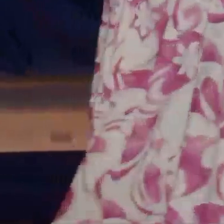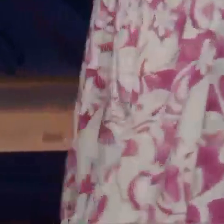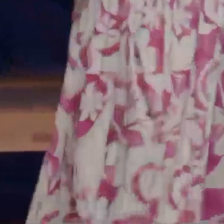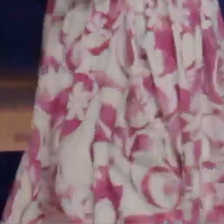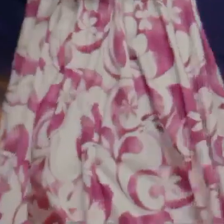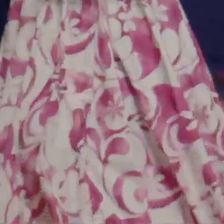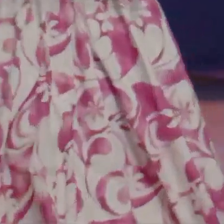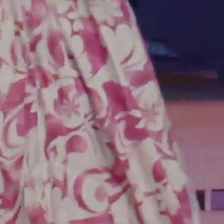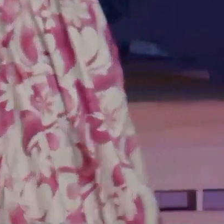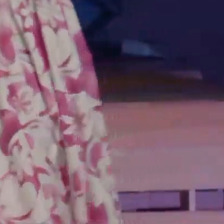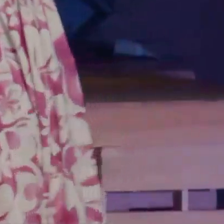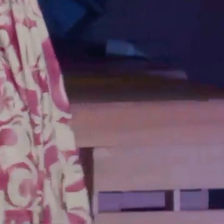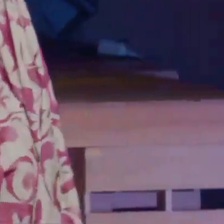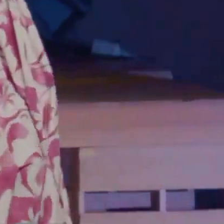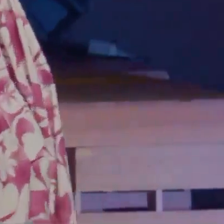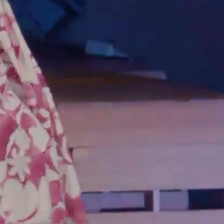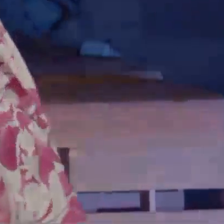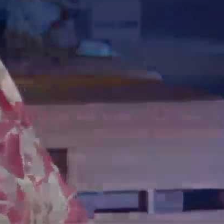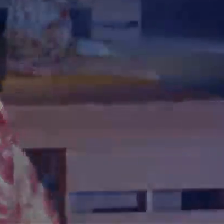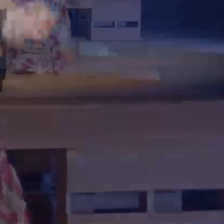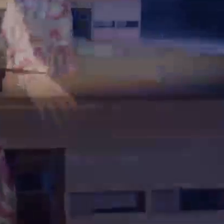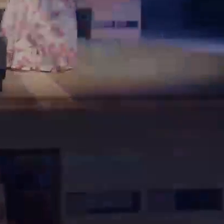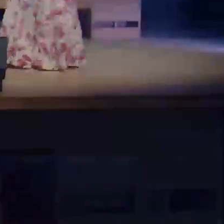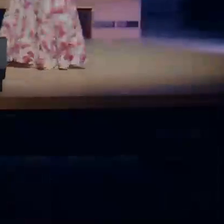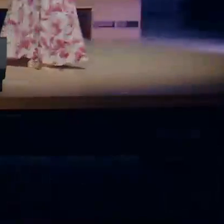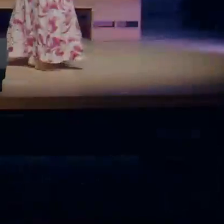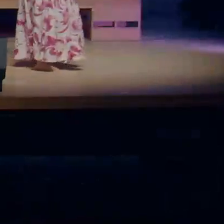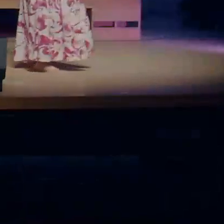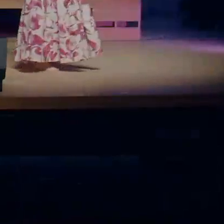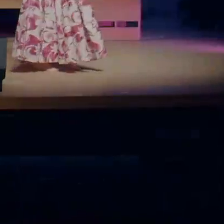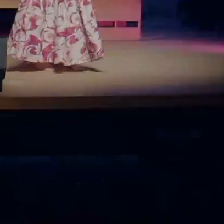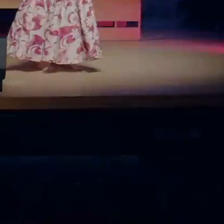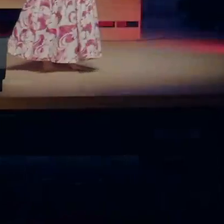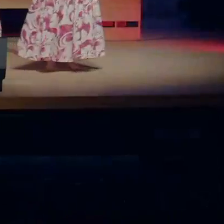I am a new